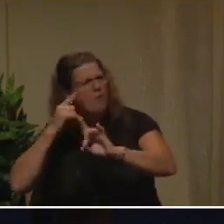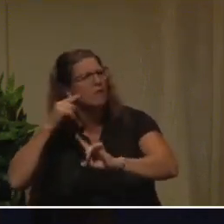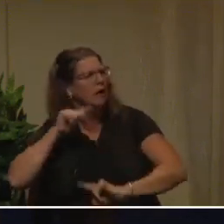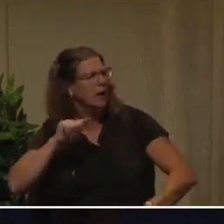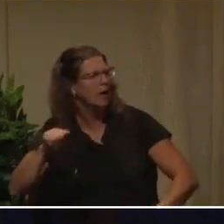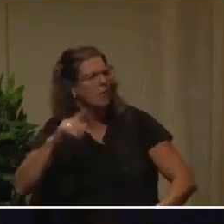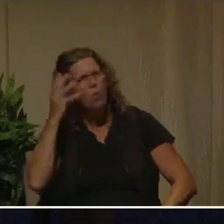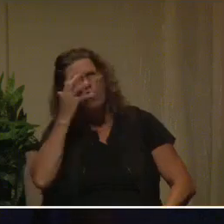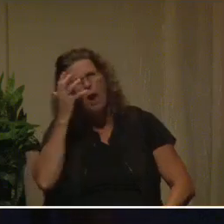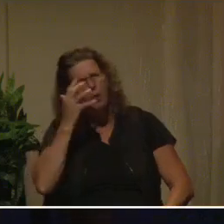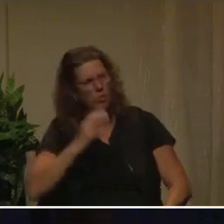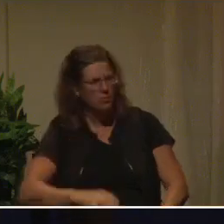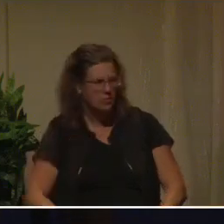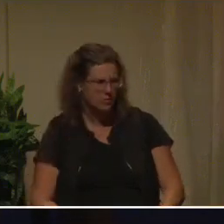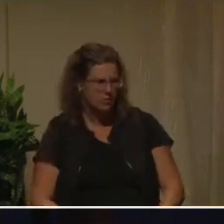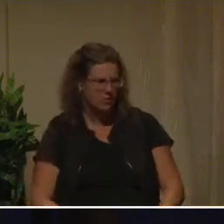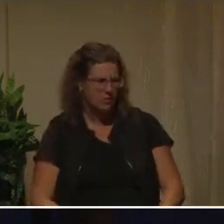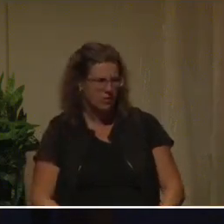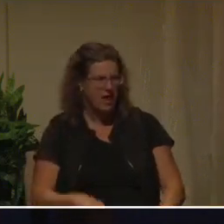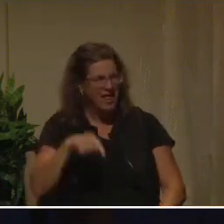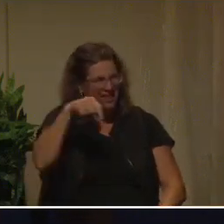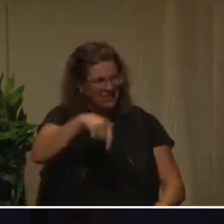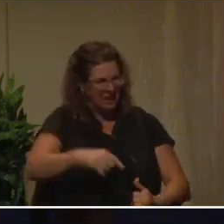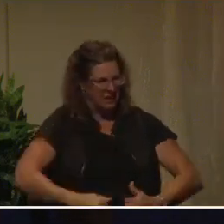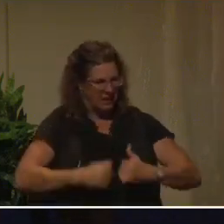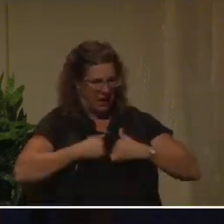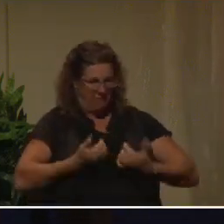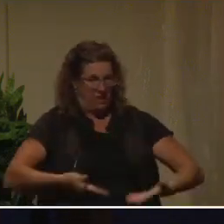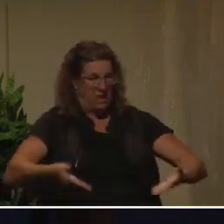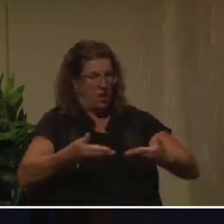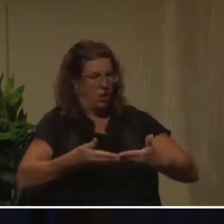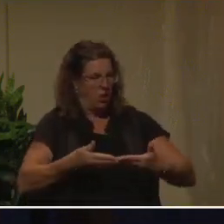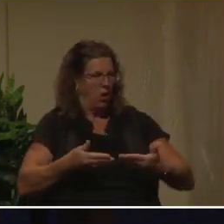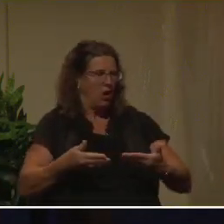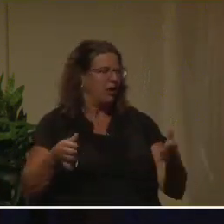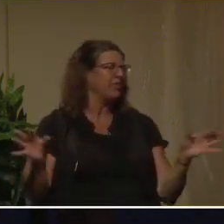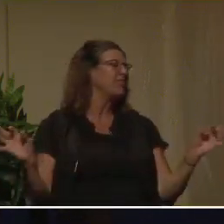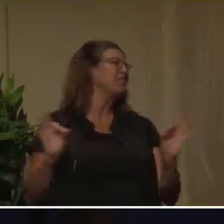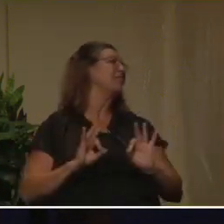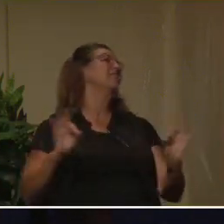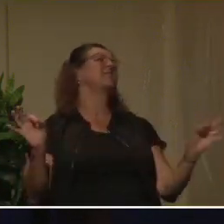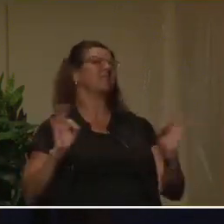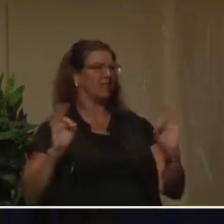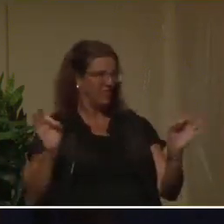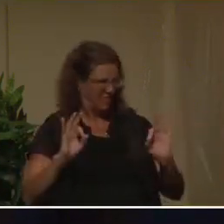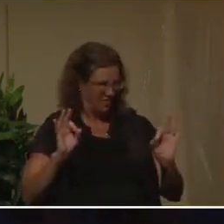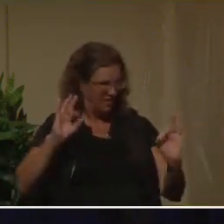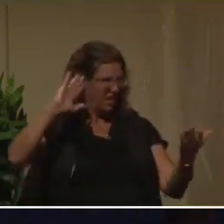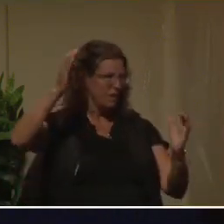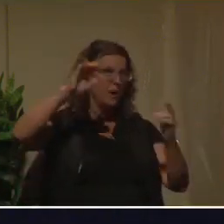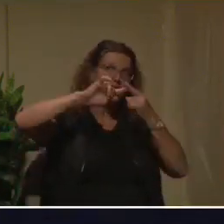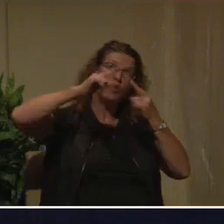not compare to what's coming. We only experience the merest tiny bit.